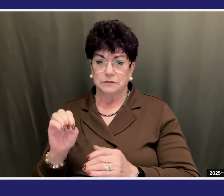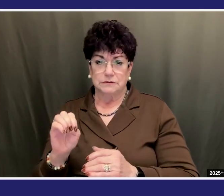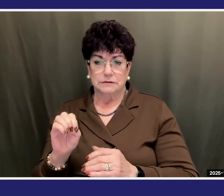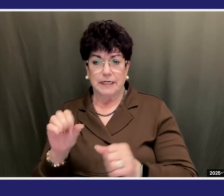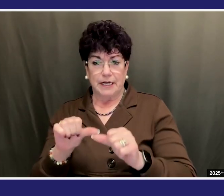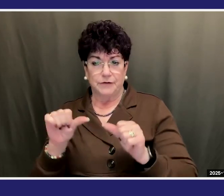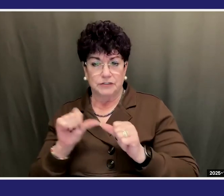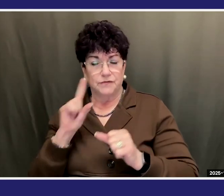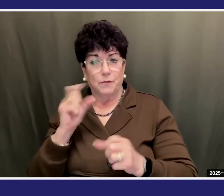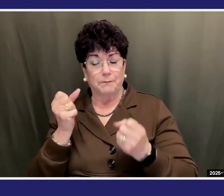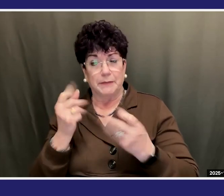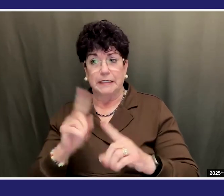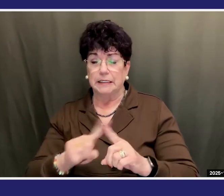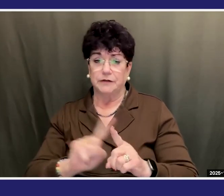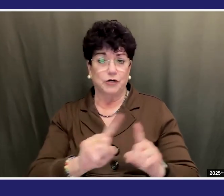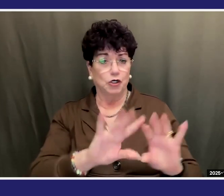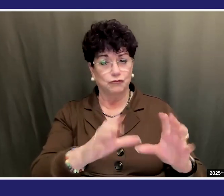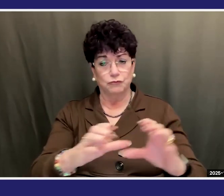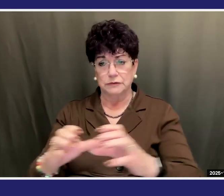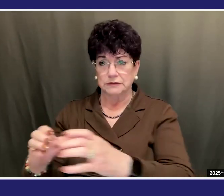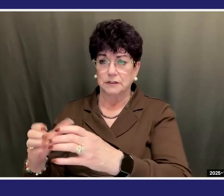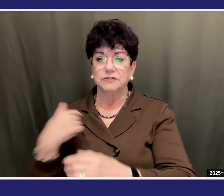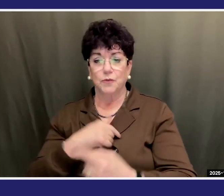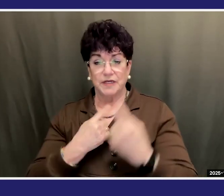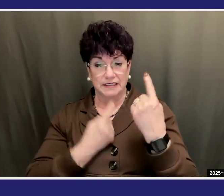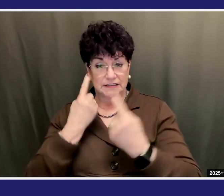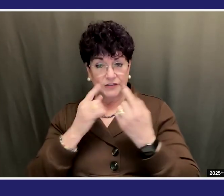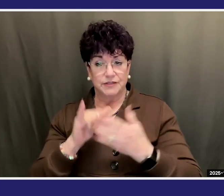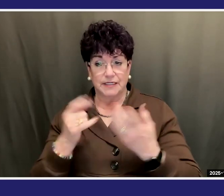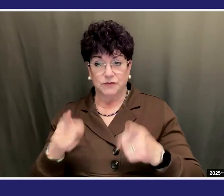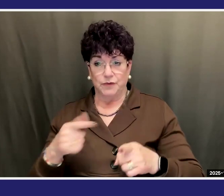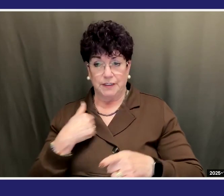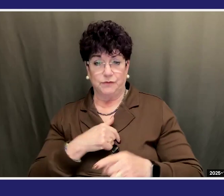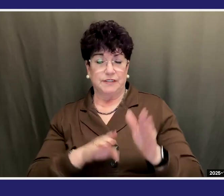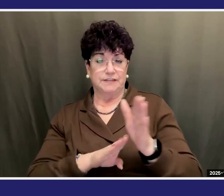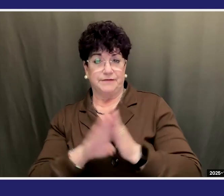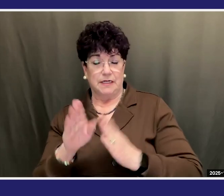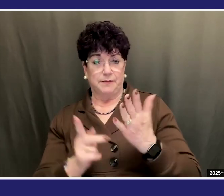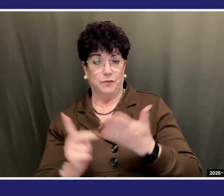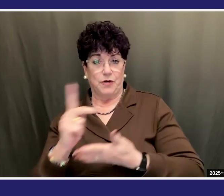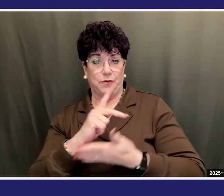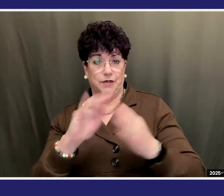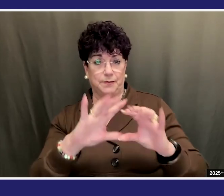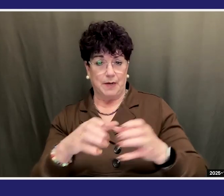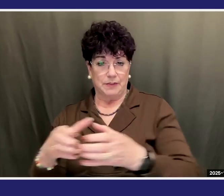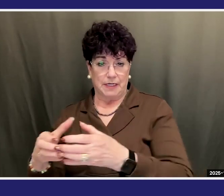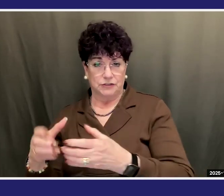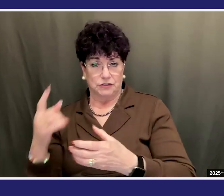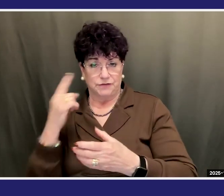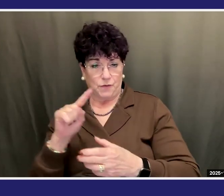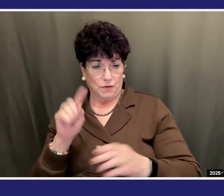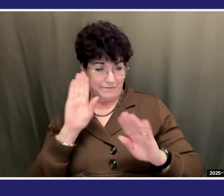we definitely took that into consideration as we developed these priority populations for strategic